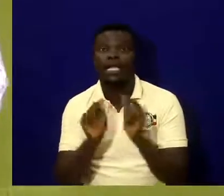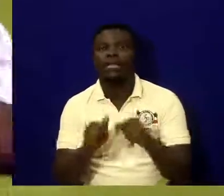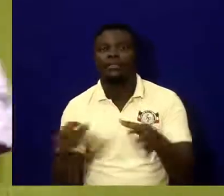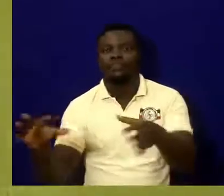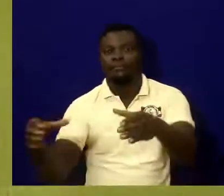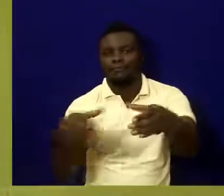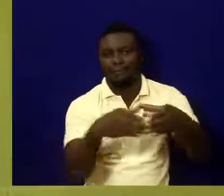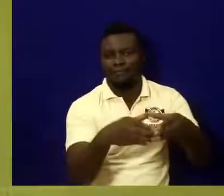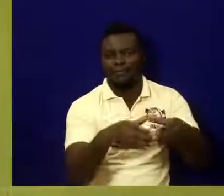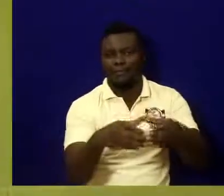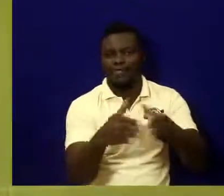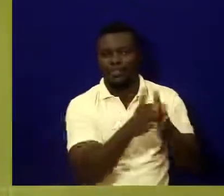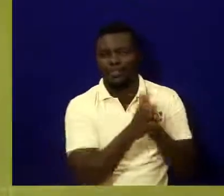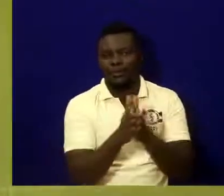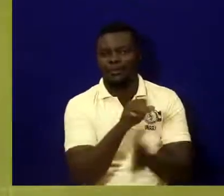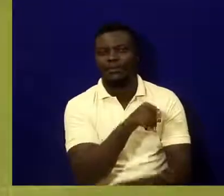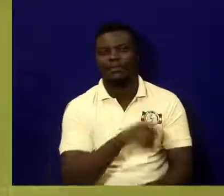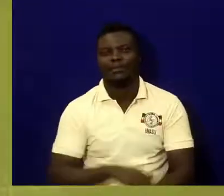put together.